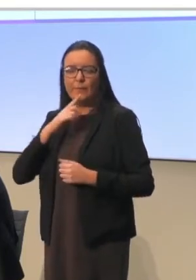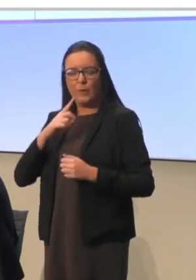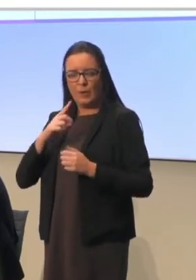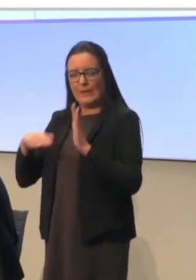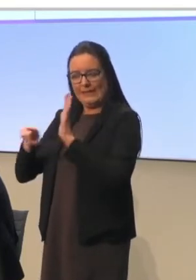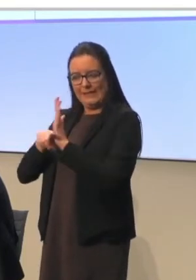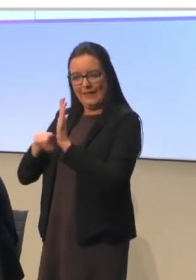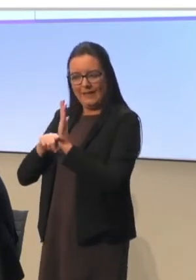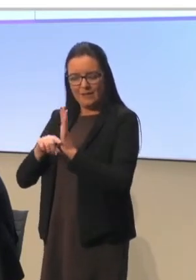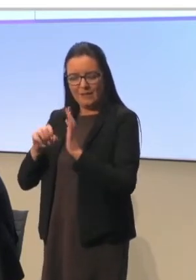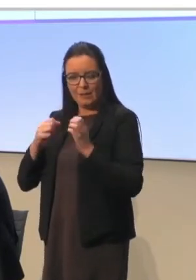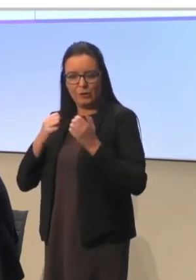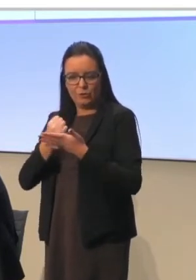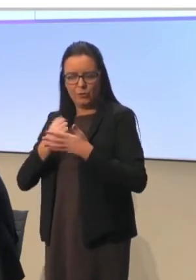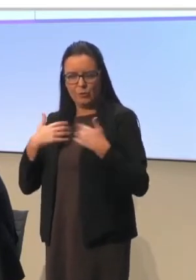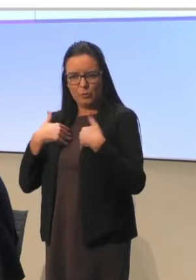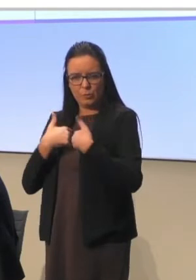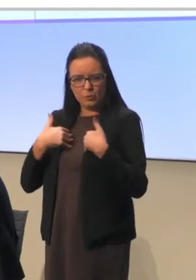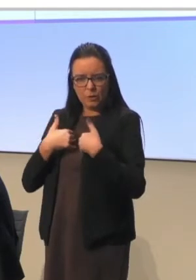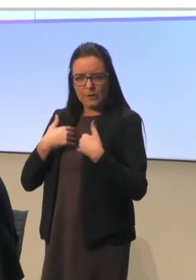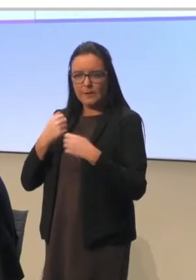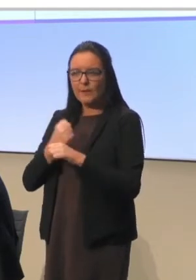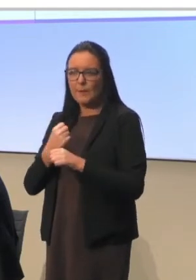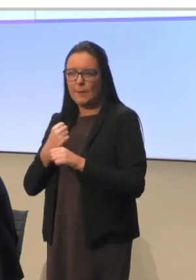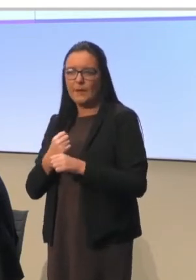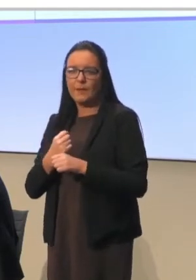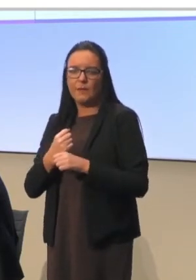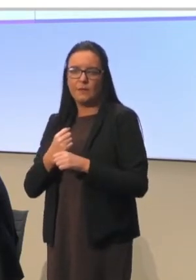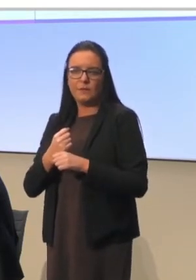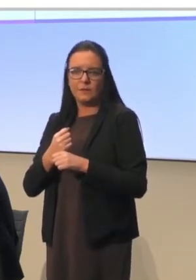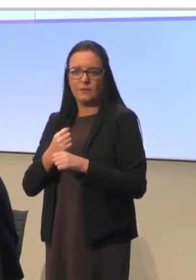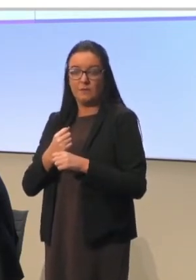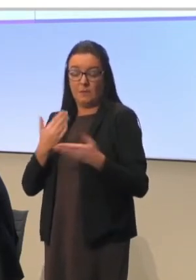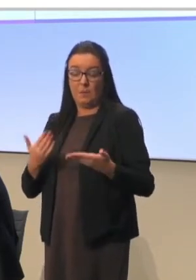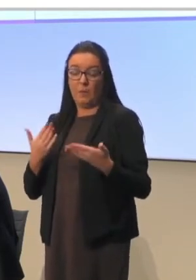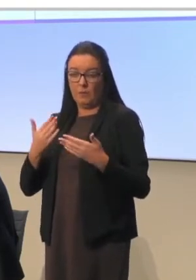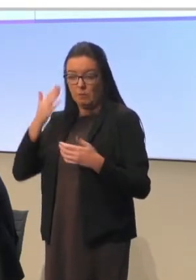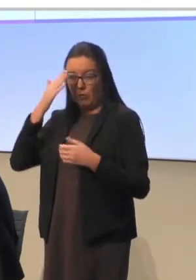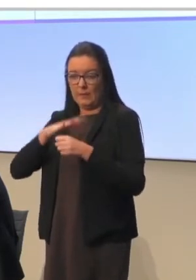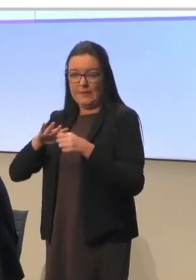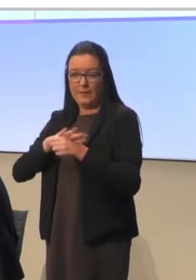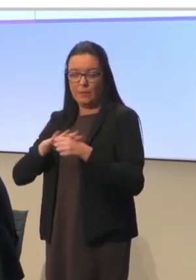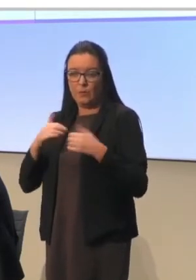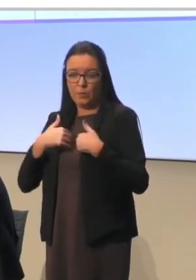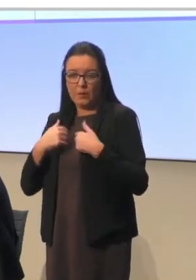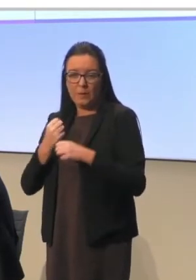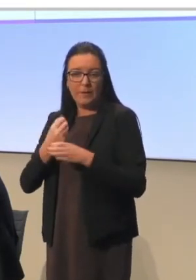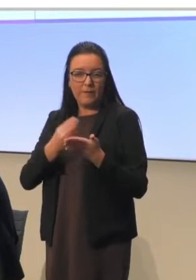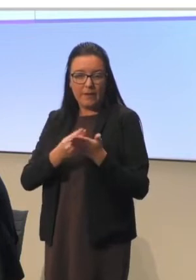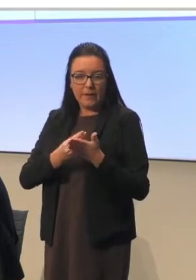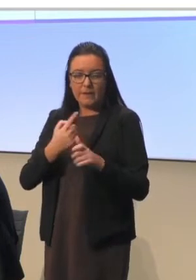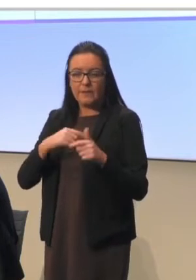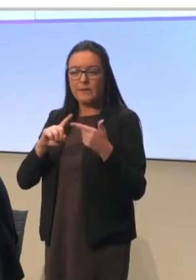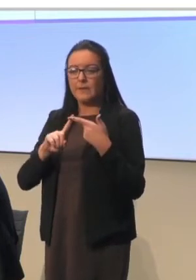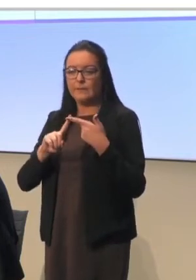terms of what students were worried about, I think again, unsurprisingly, given the current climate, there were a lot of worries about financial matters, both